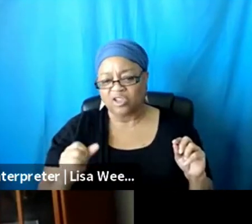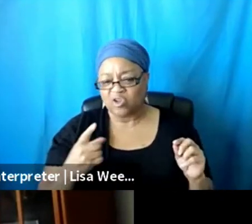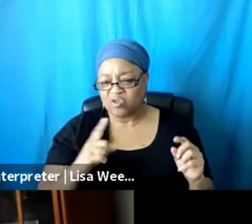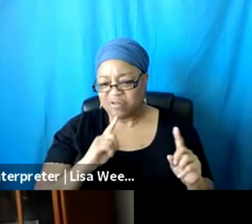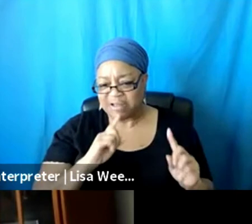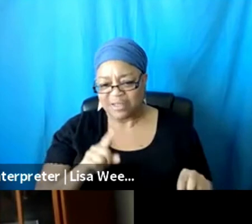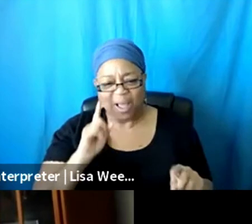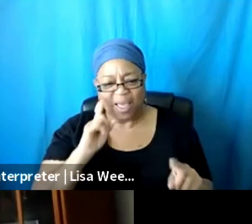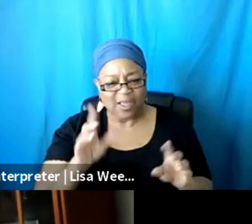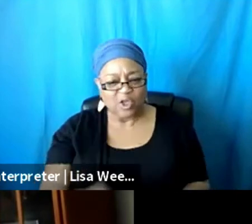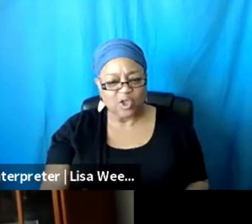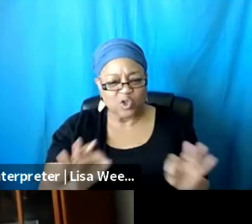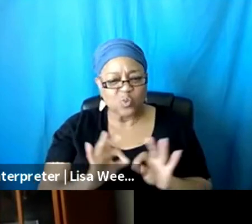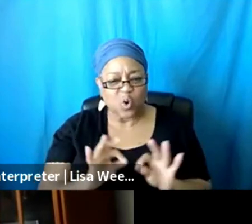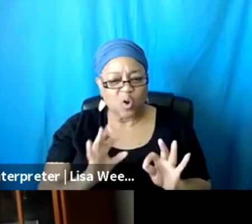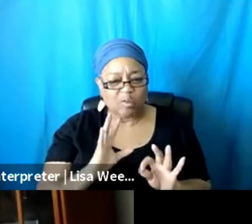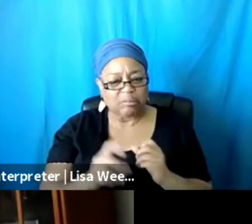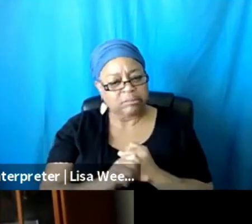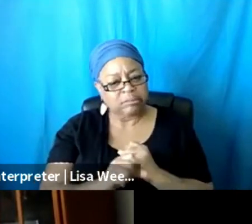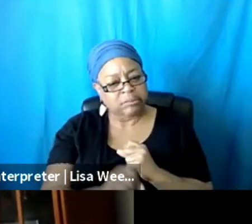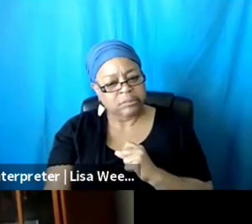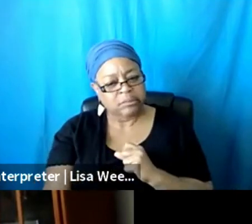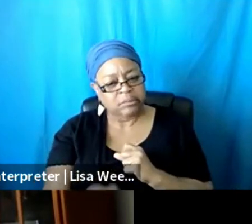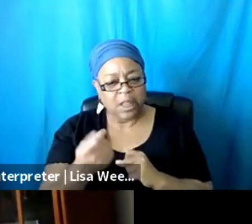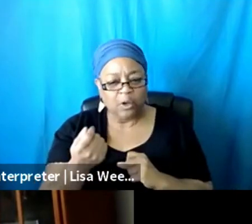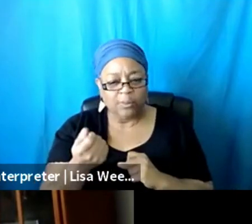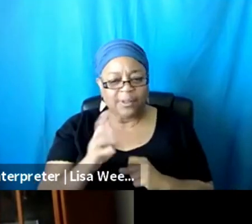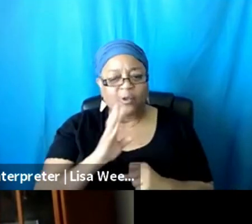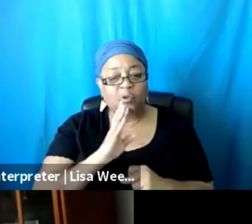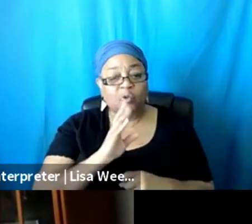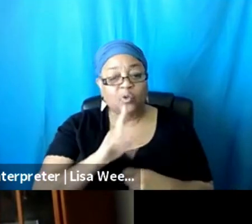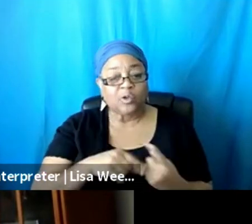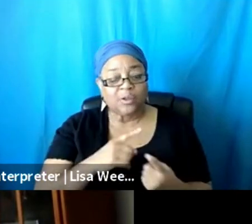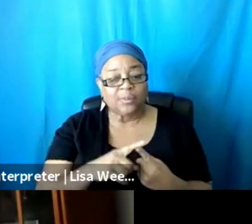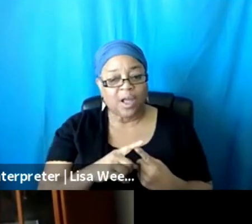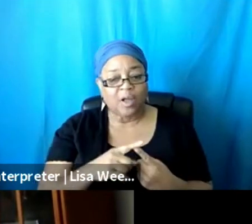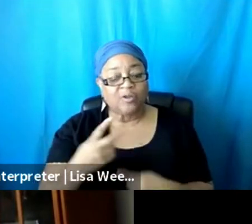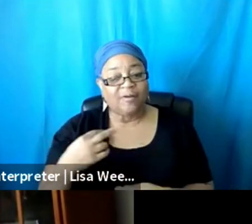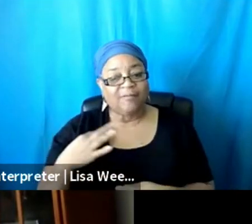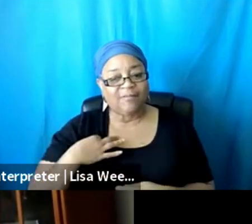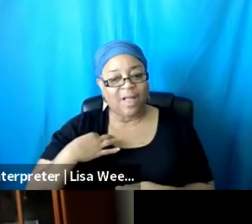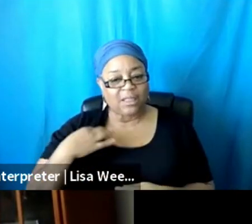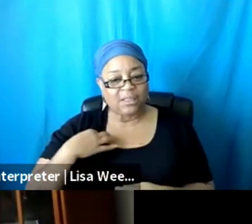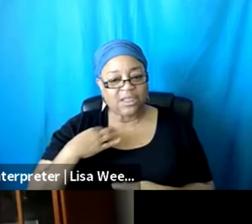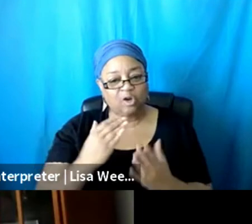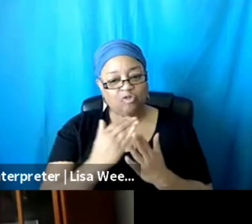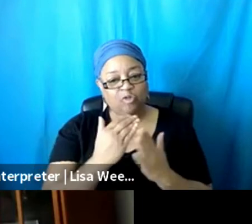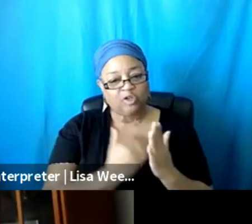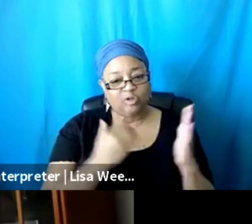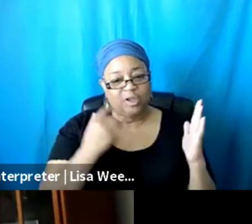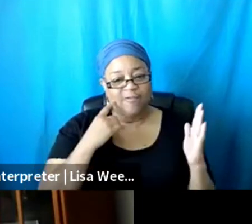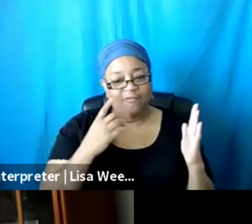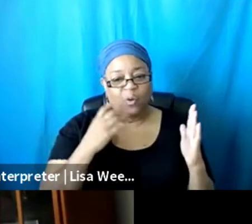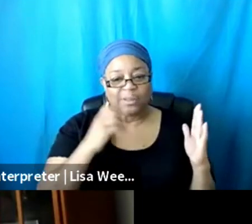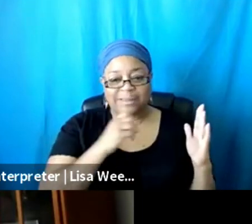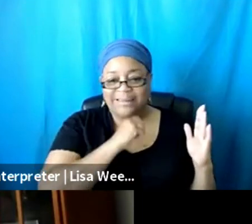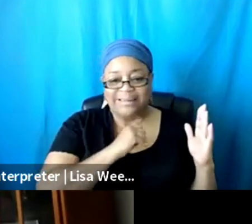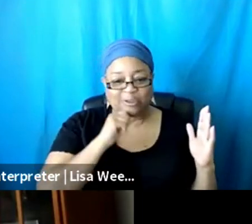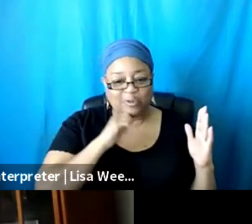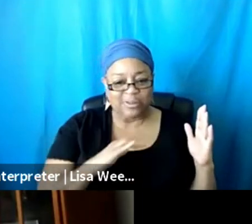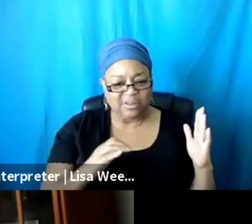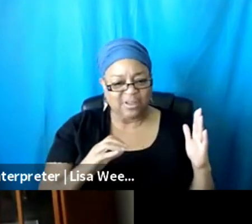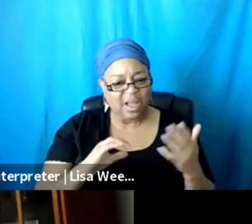maybe massaging a little bit. You talked about the volunteer registry for seniors, and the question was, how well